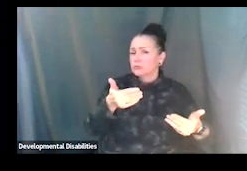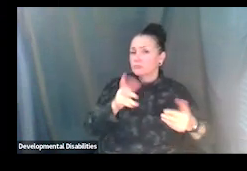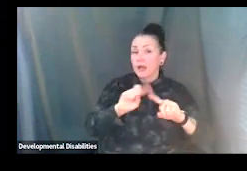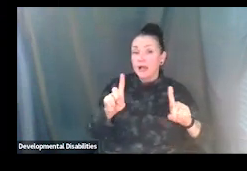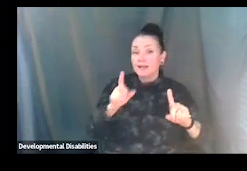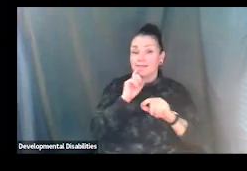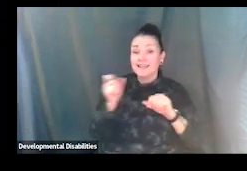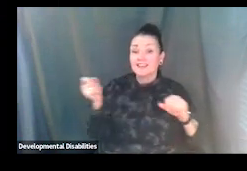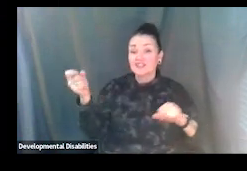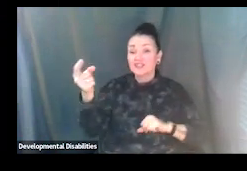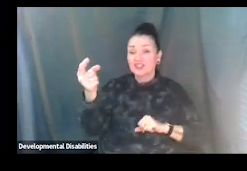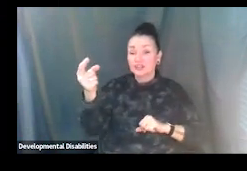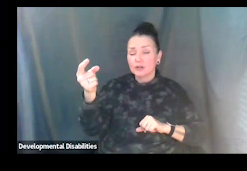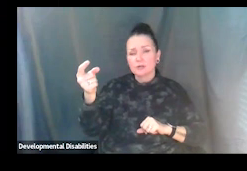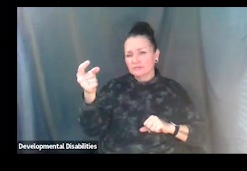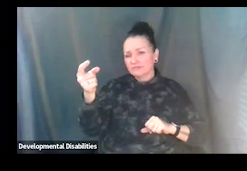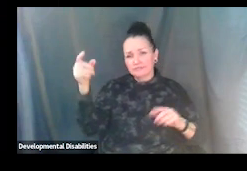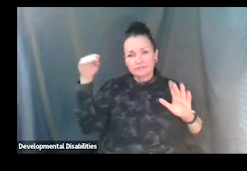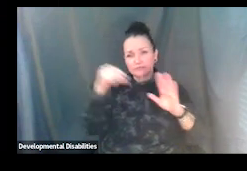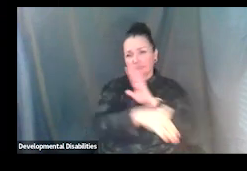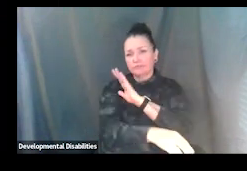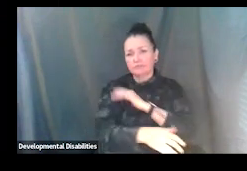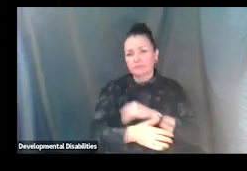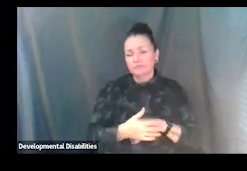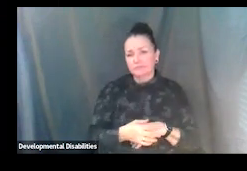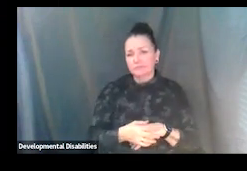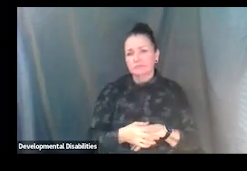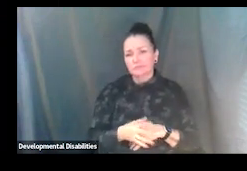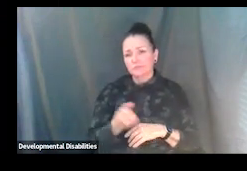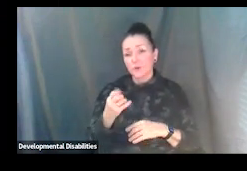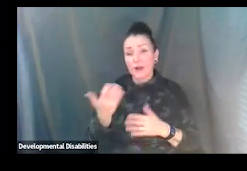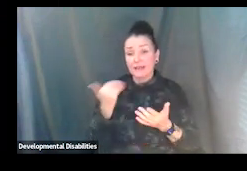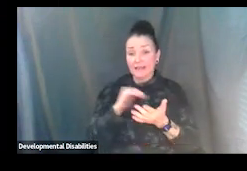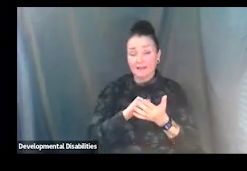that doesn't tell us anything about 6 months from now and how things might change.